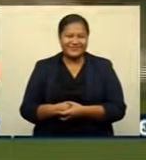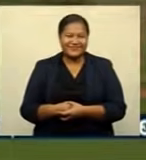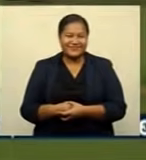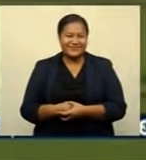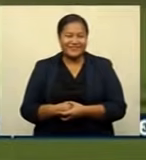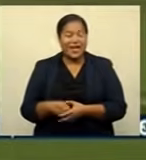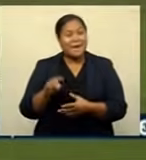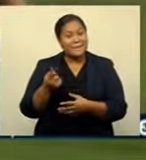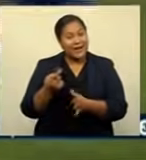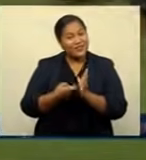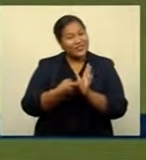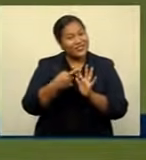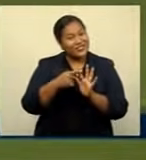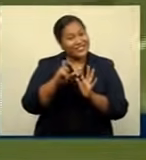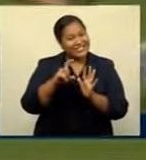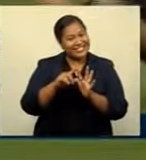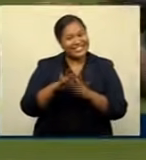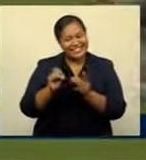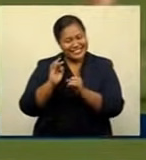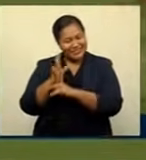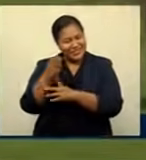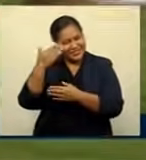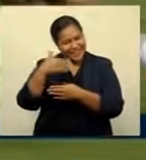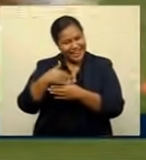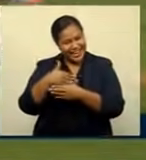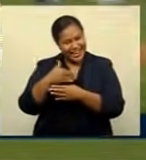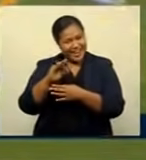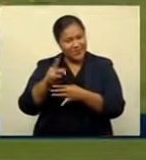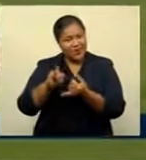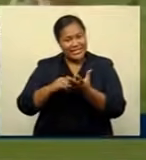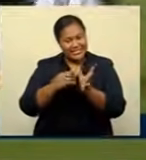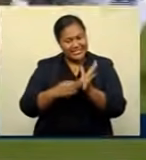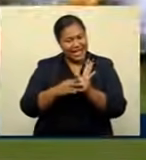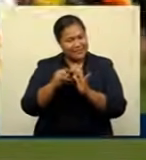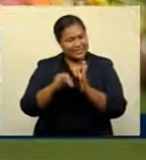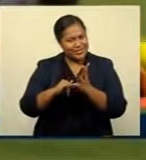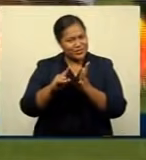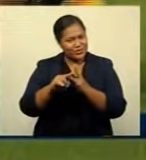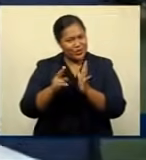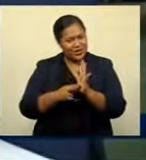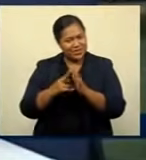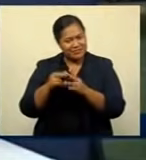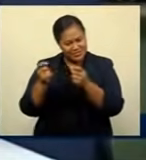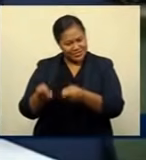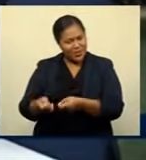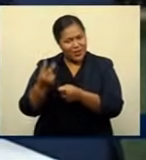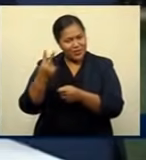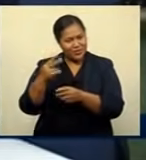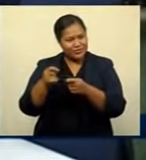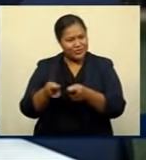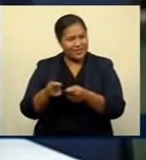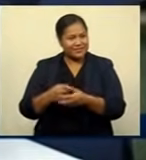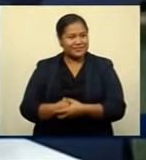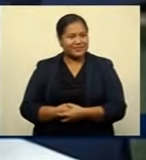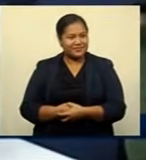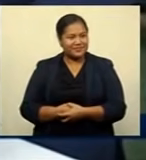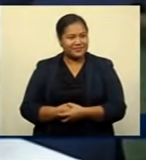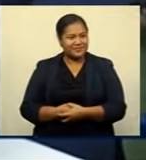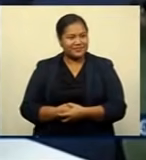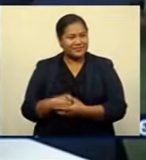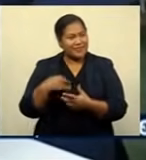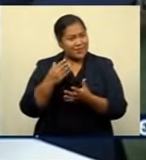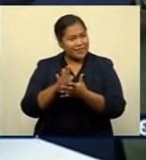Apart from Rees, it was also a special night for debutant Samisoni Taukeaho, who scored a double. To mom and dad back at home and